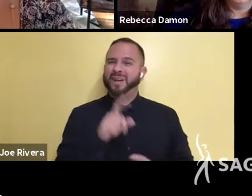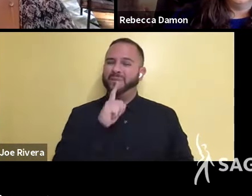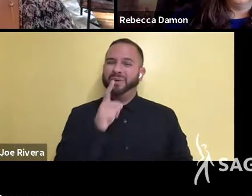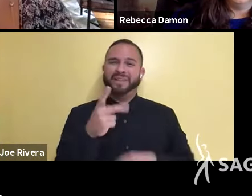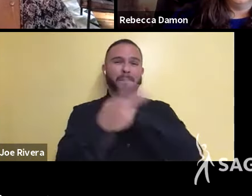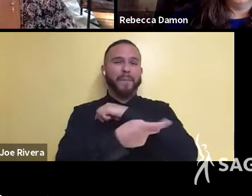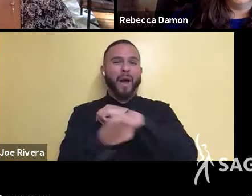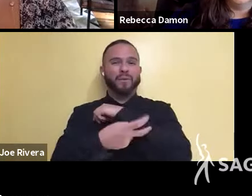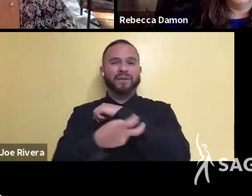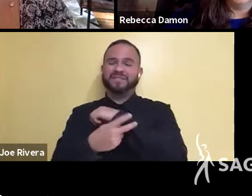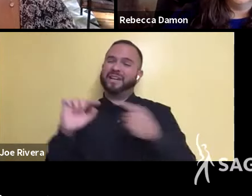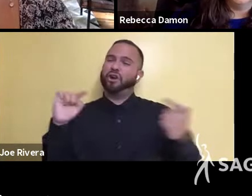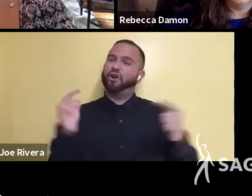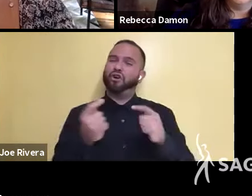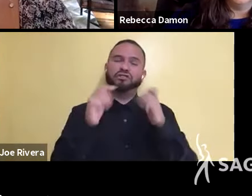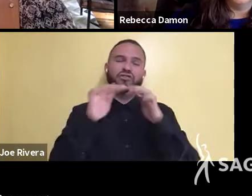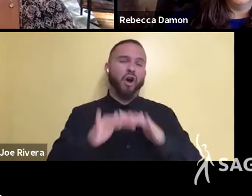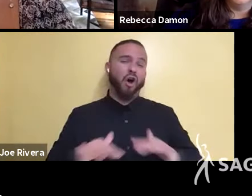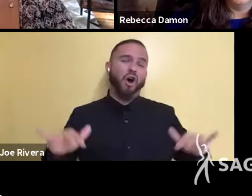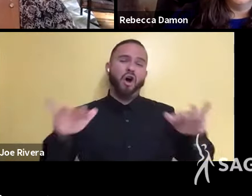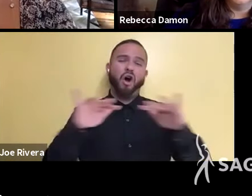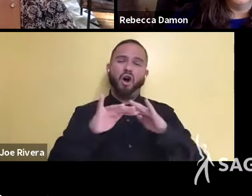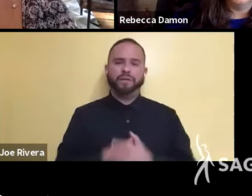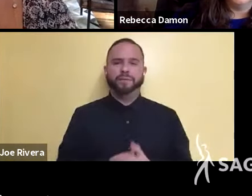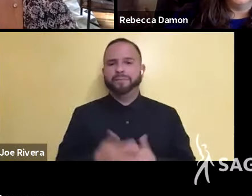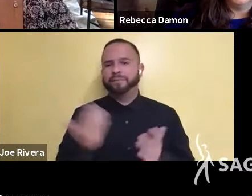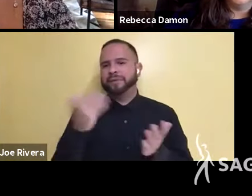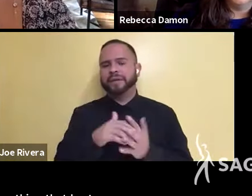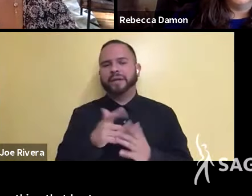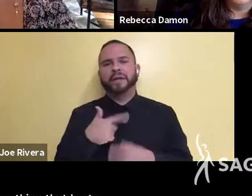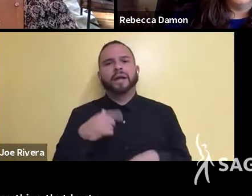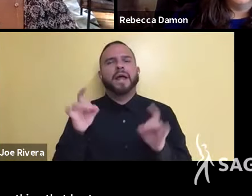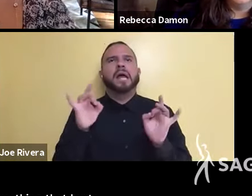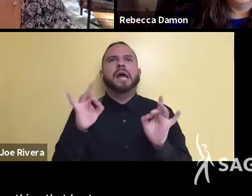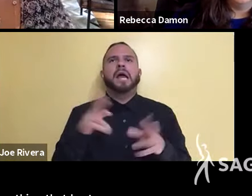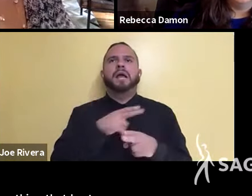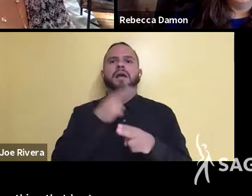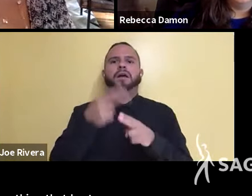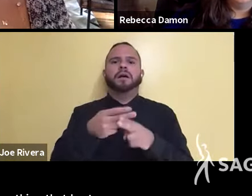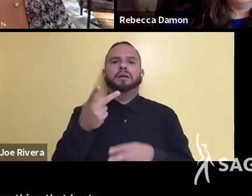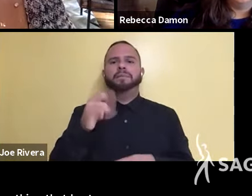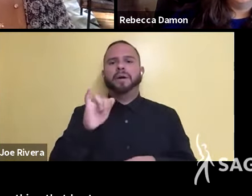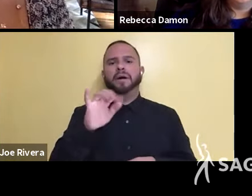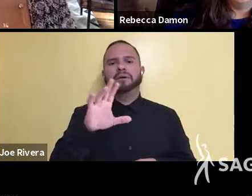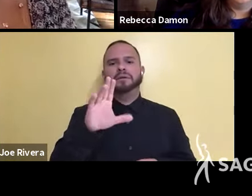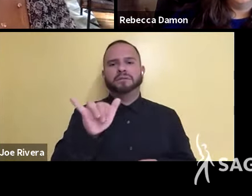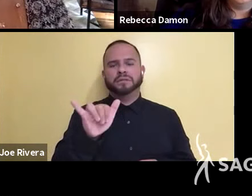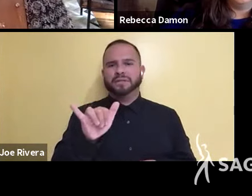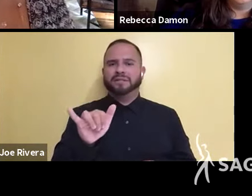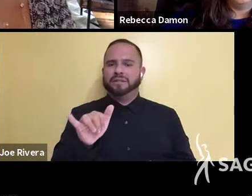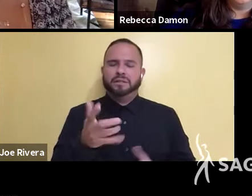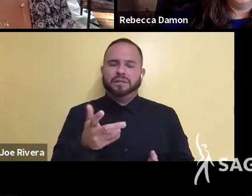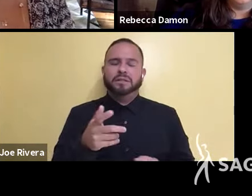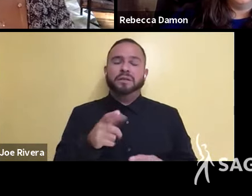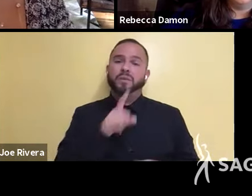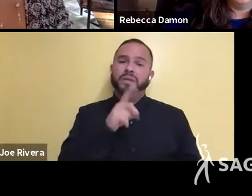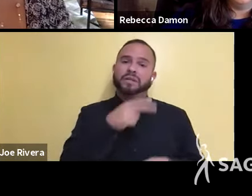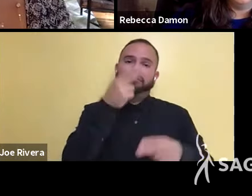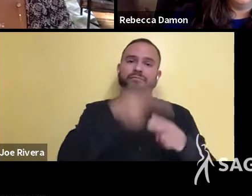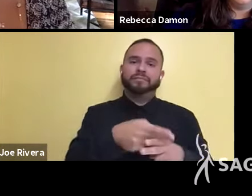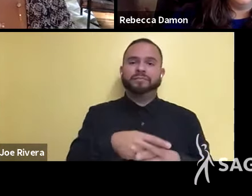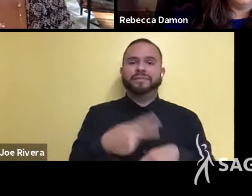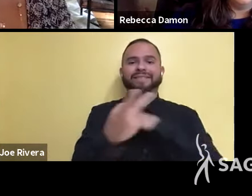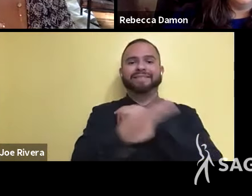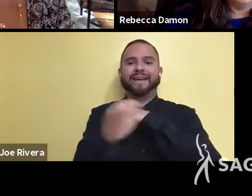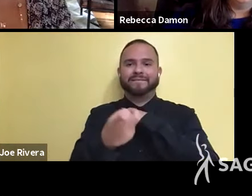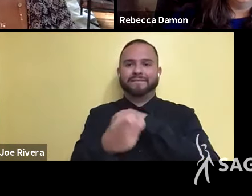Right. And that's why, again, I hate to call it piracy, call it theft, call it for what it is, because that's illegal. But in Europe, you know,